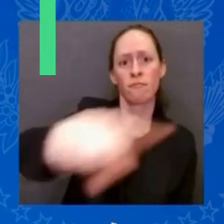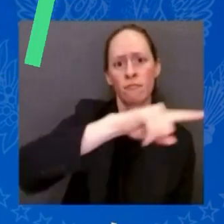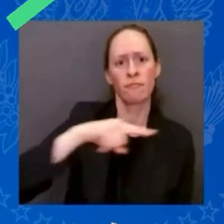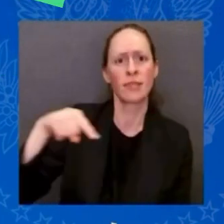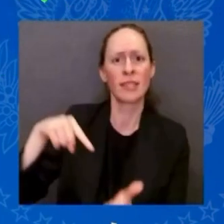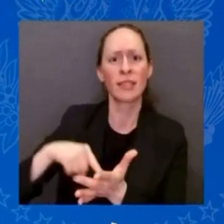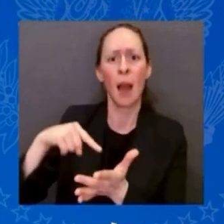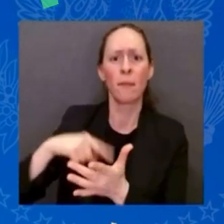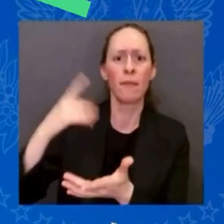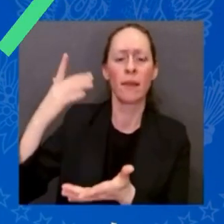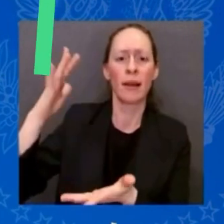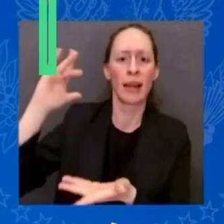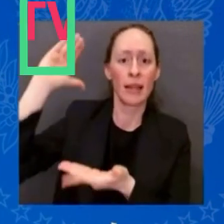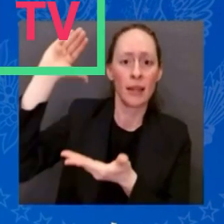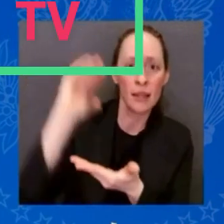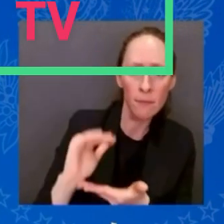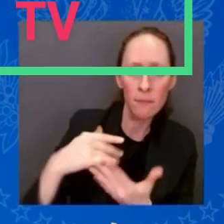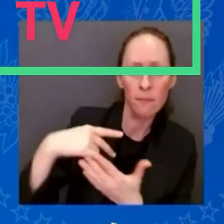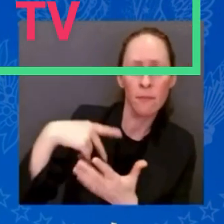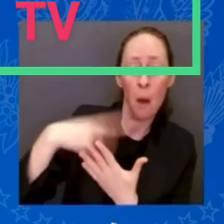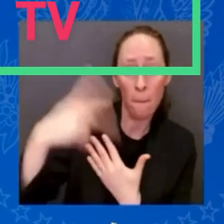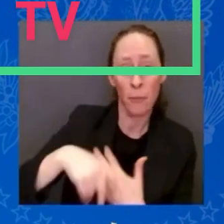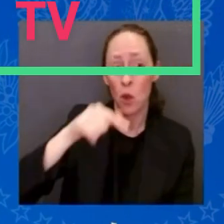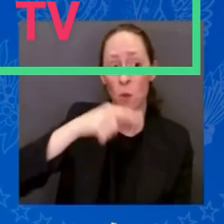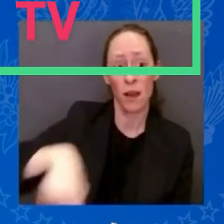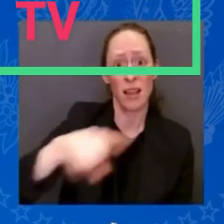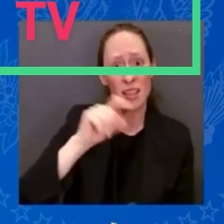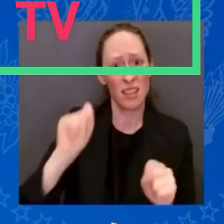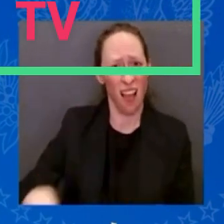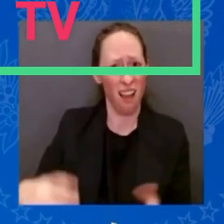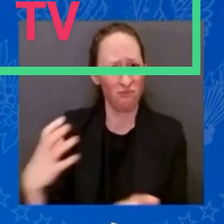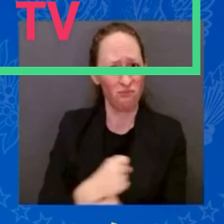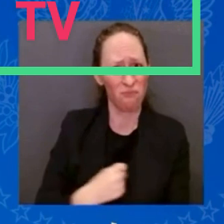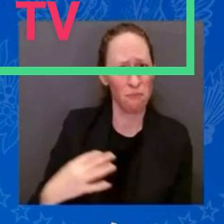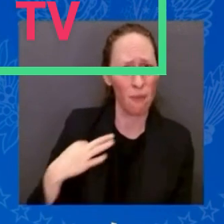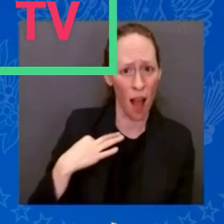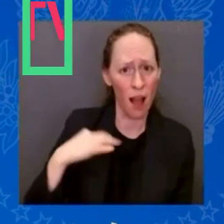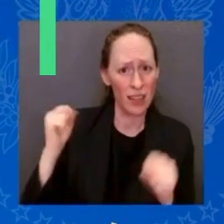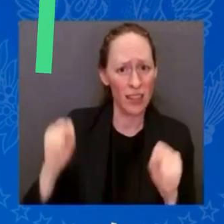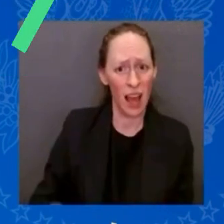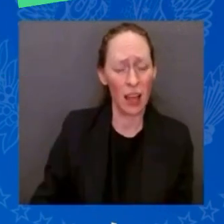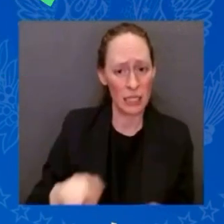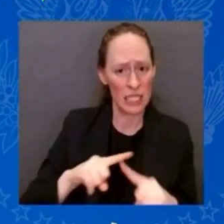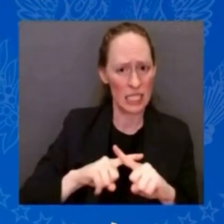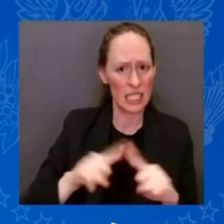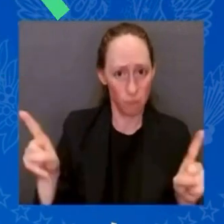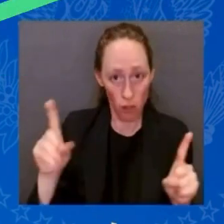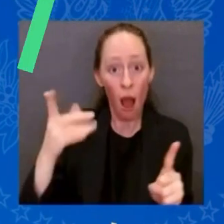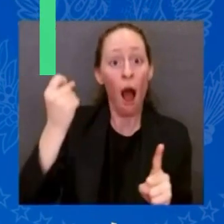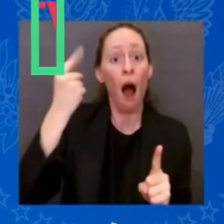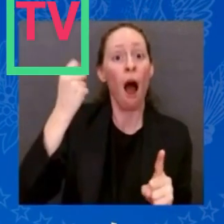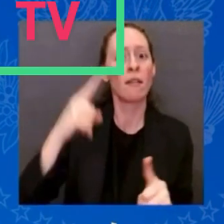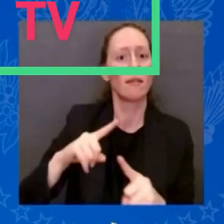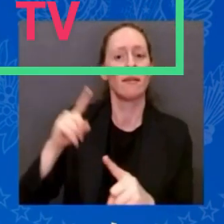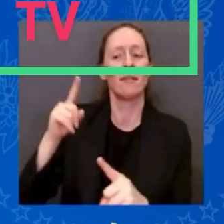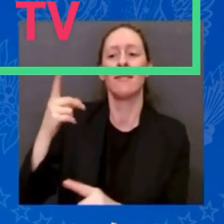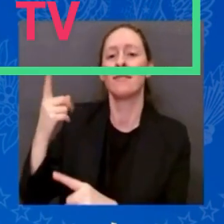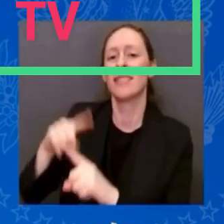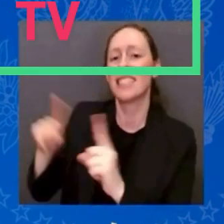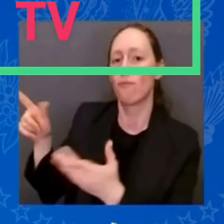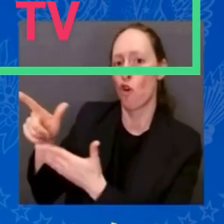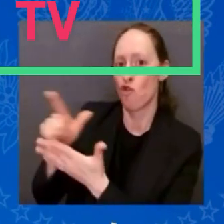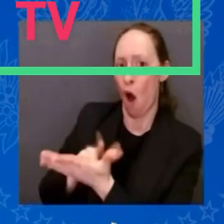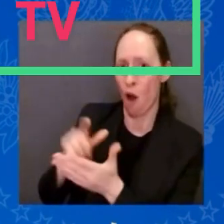quickly as possible. We will ground this new approach in a different law than my original plan, the so-called Higher Education